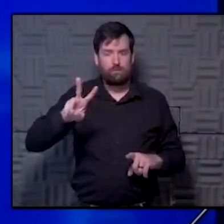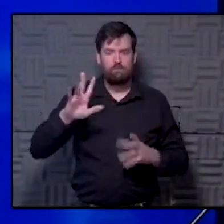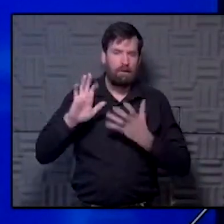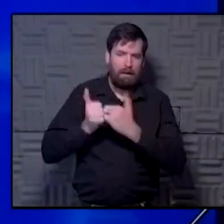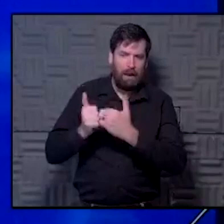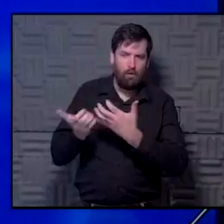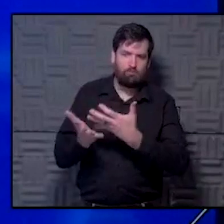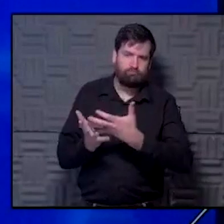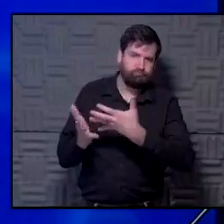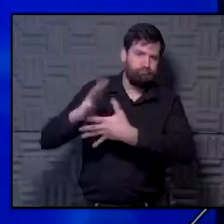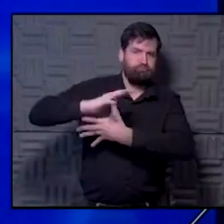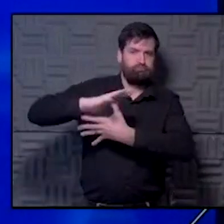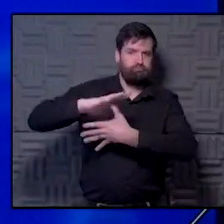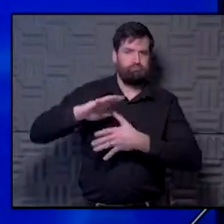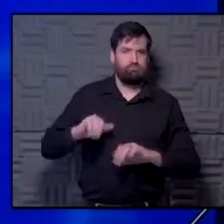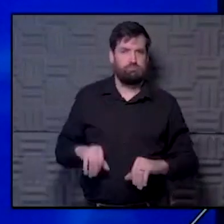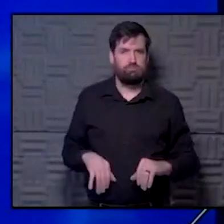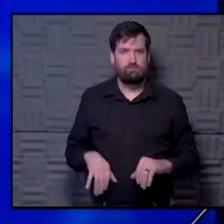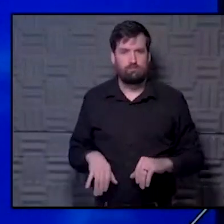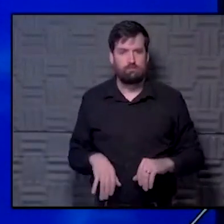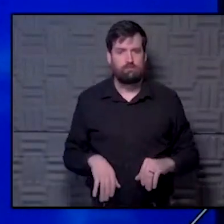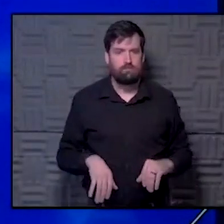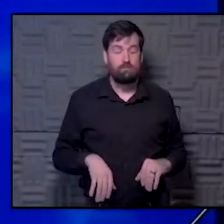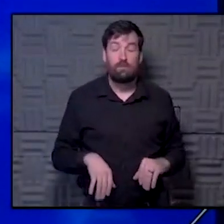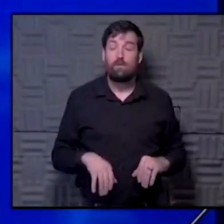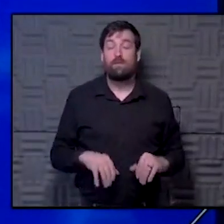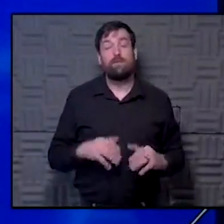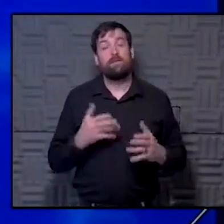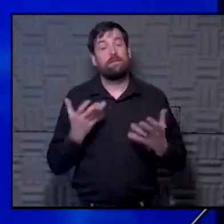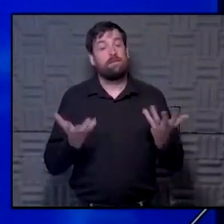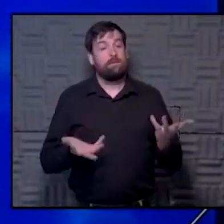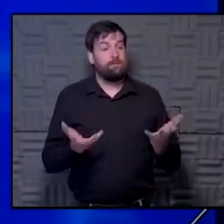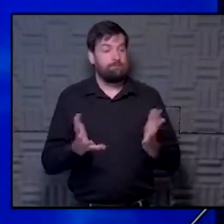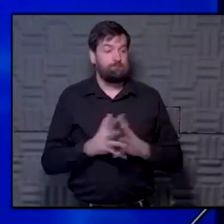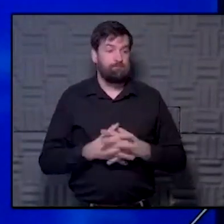him moved up in a phase? Well,